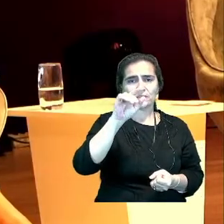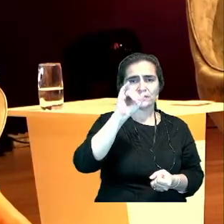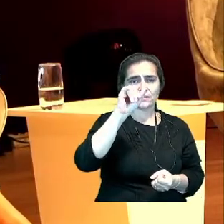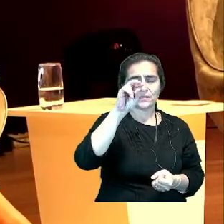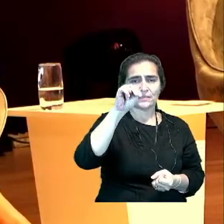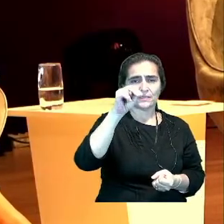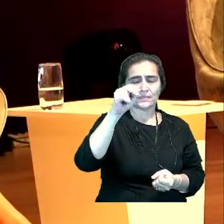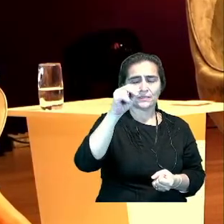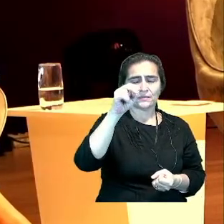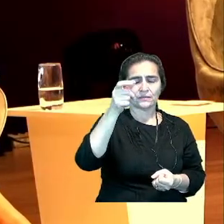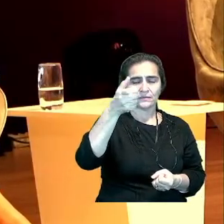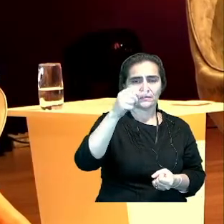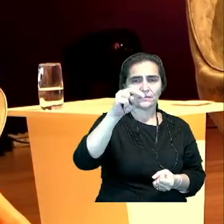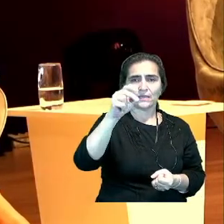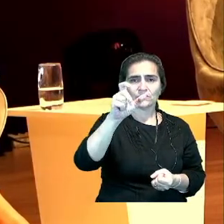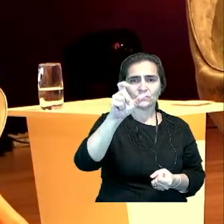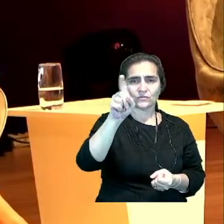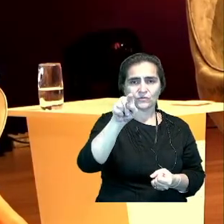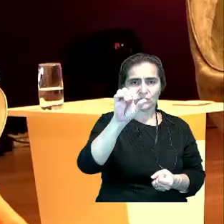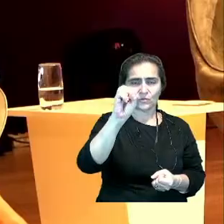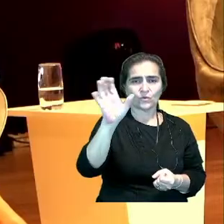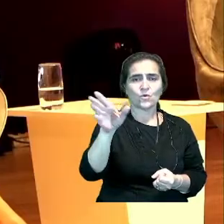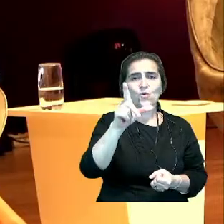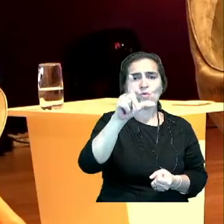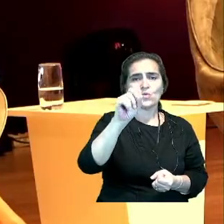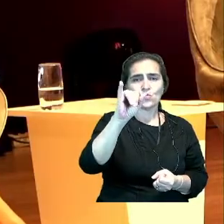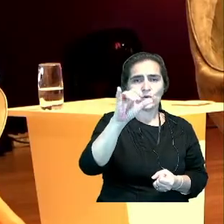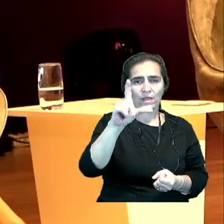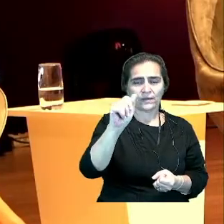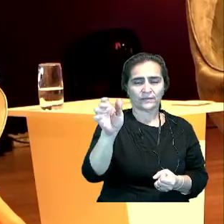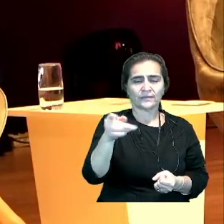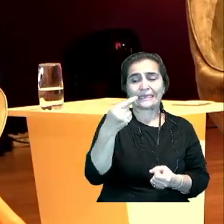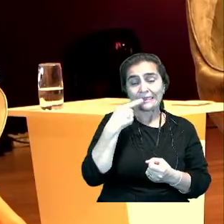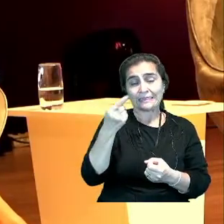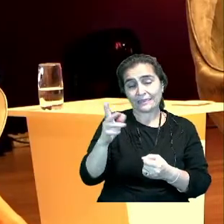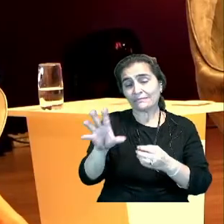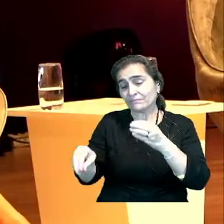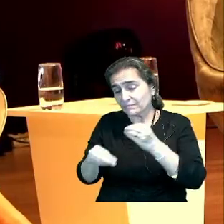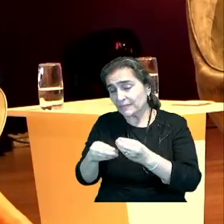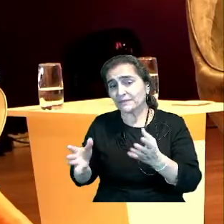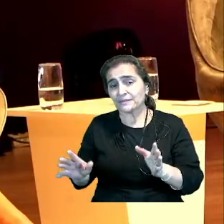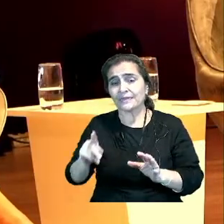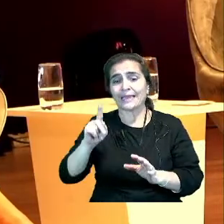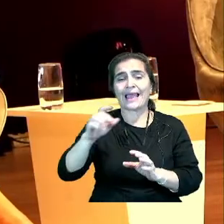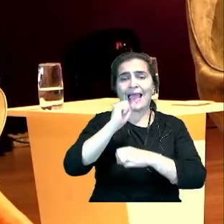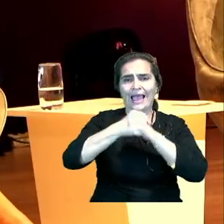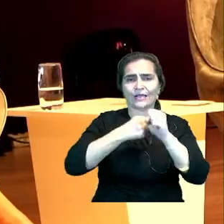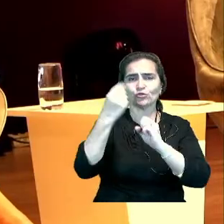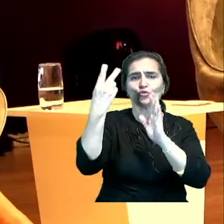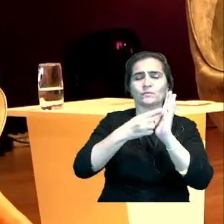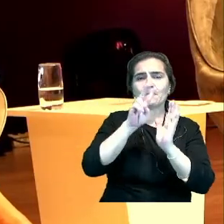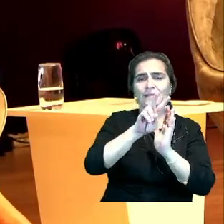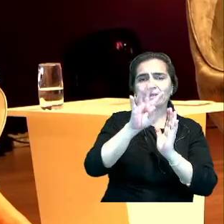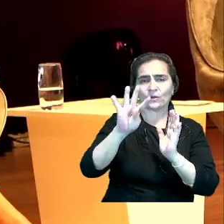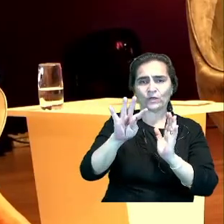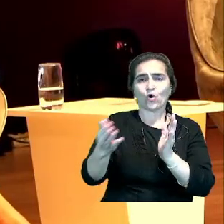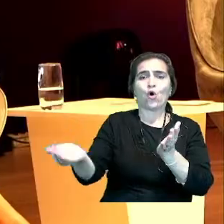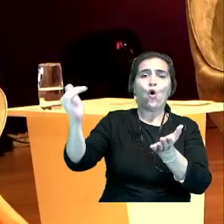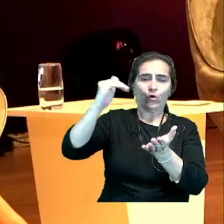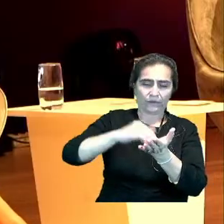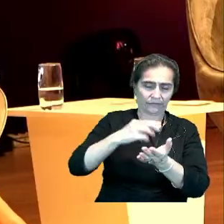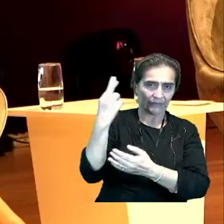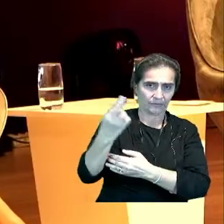Silva. It's a process that we are managing thanks to data management. In